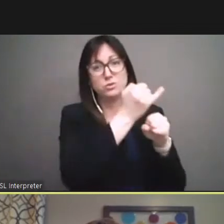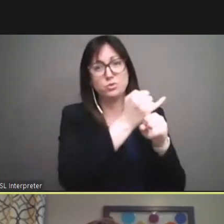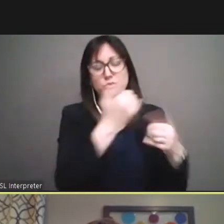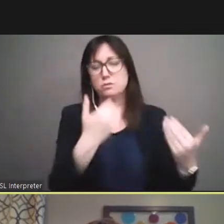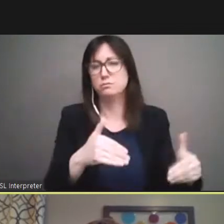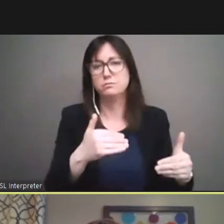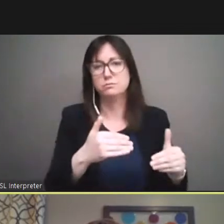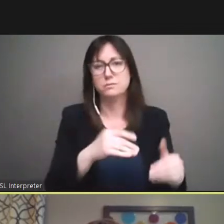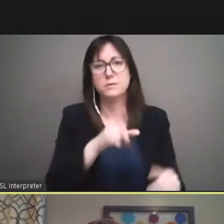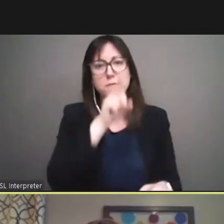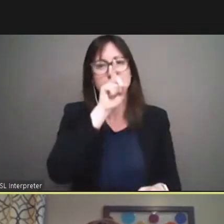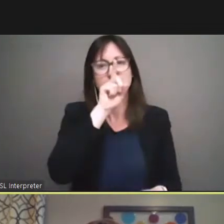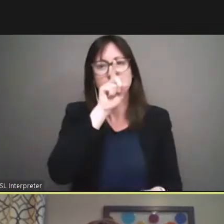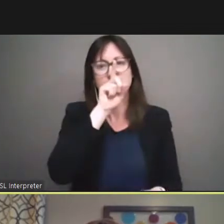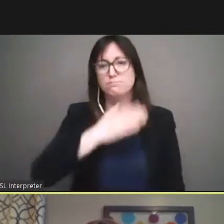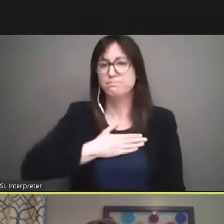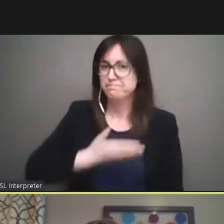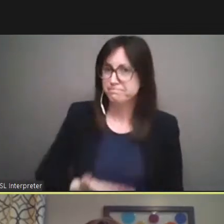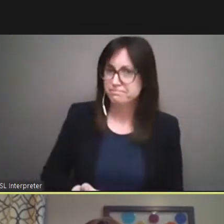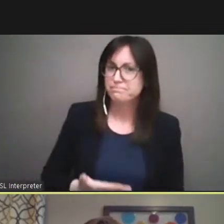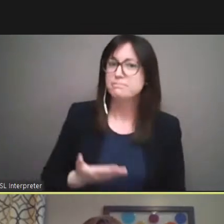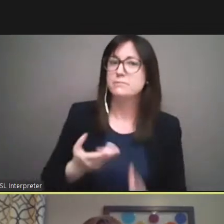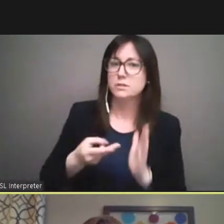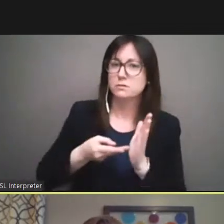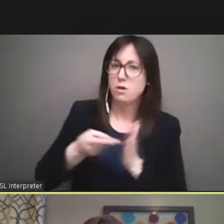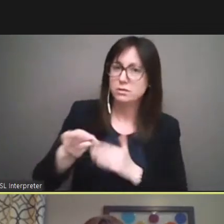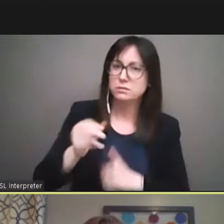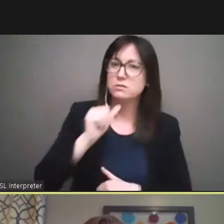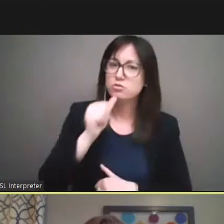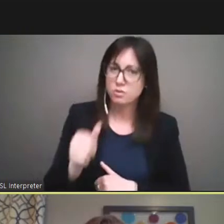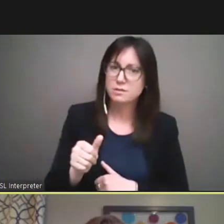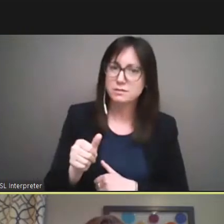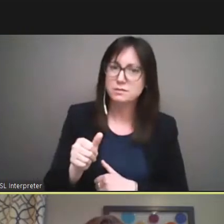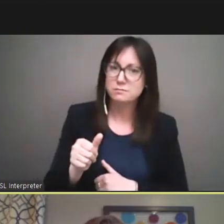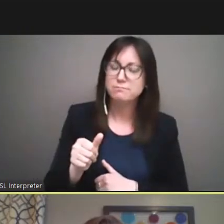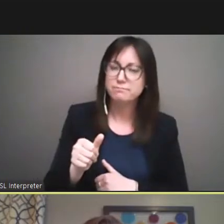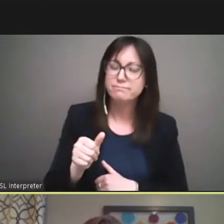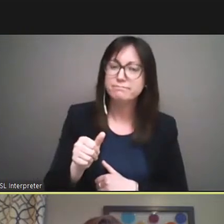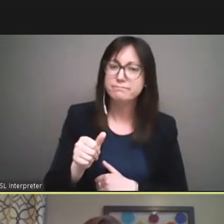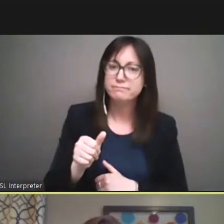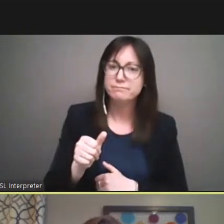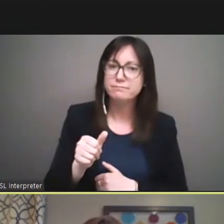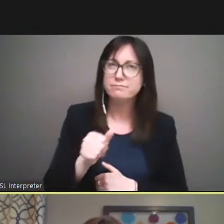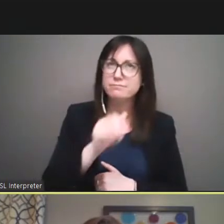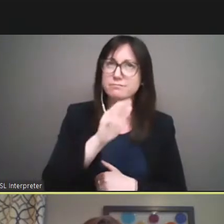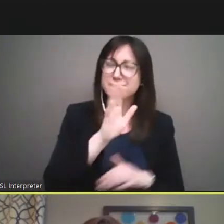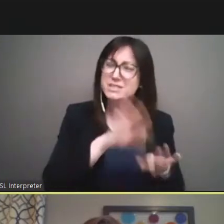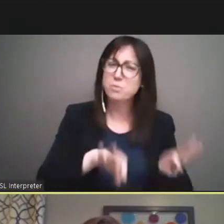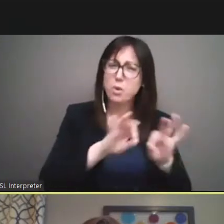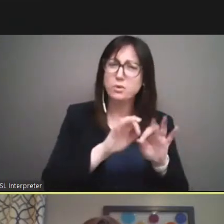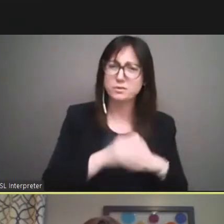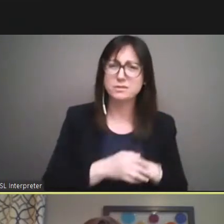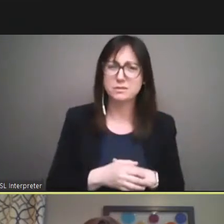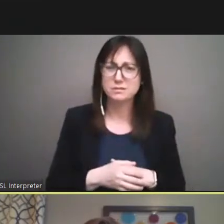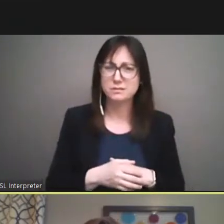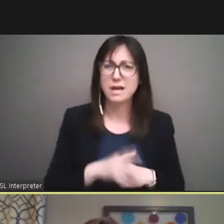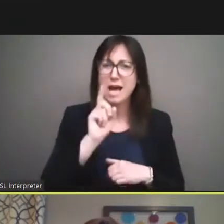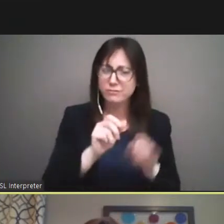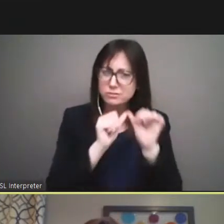not very common. And I think that's something that is really important and needed to be